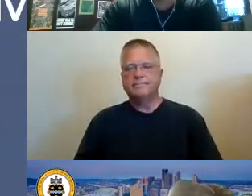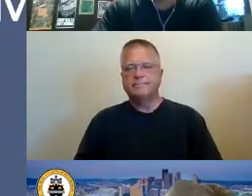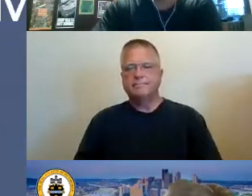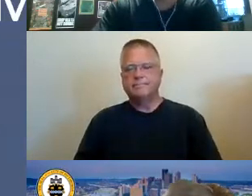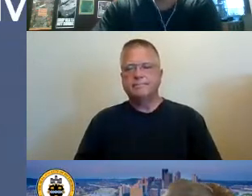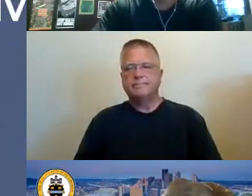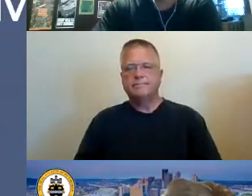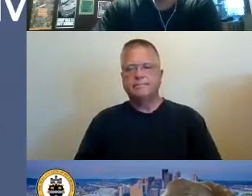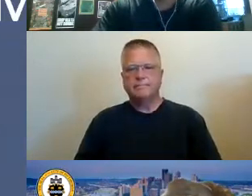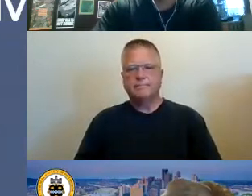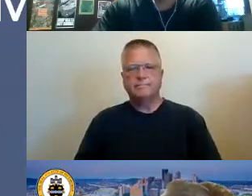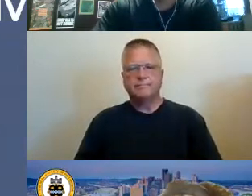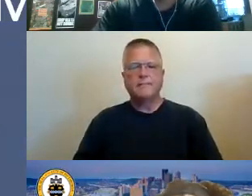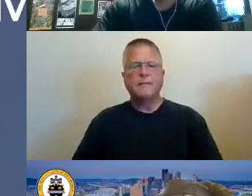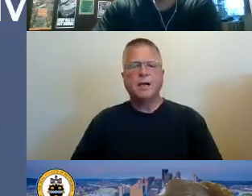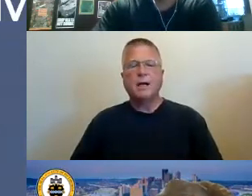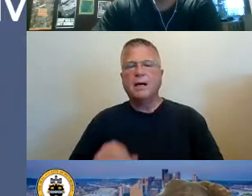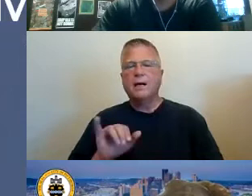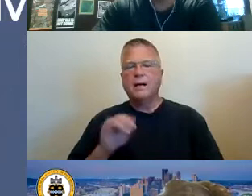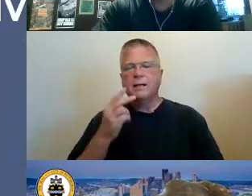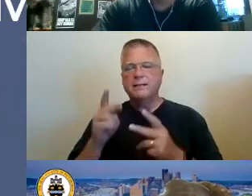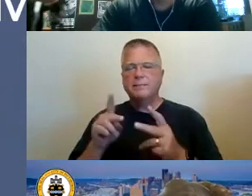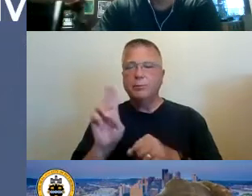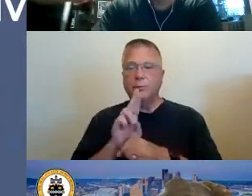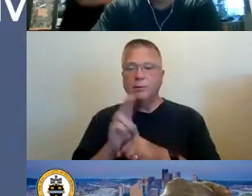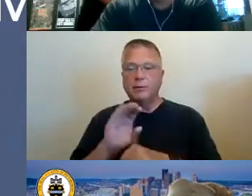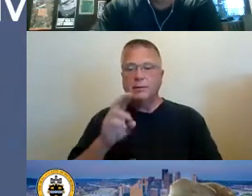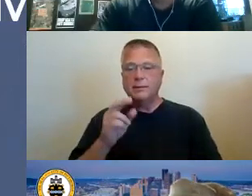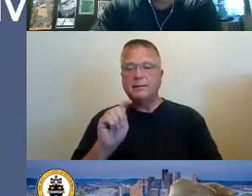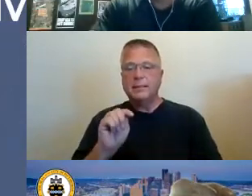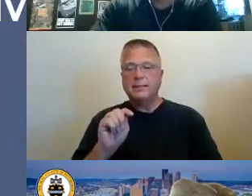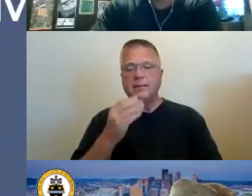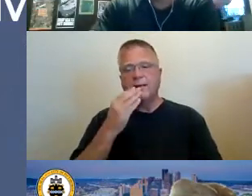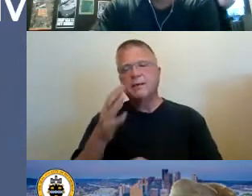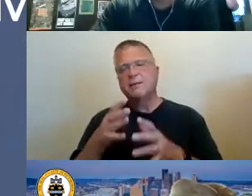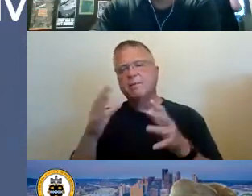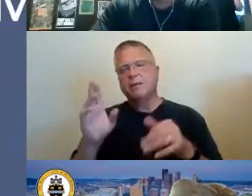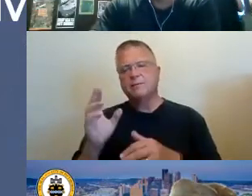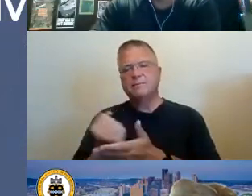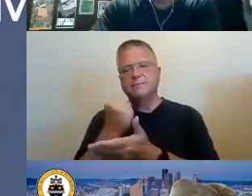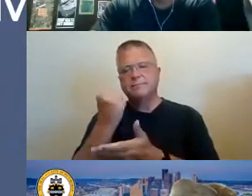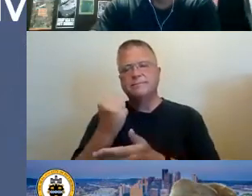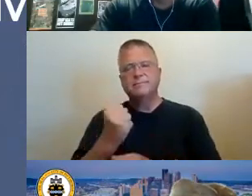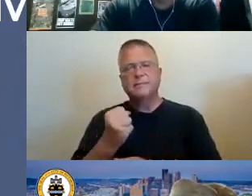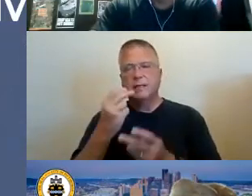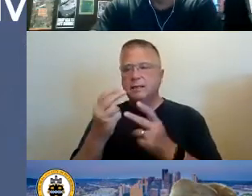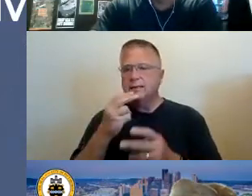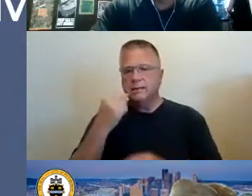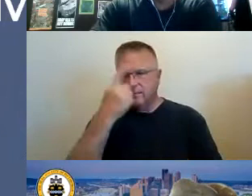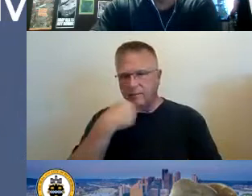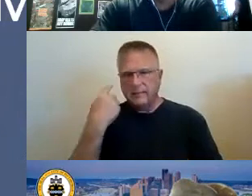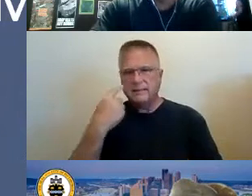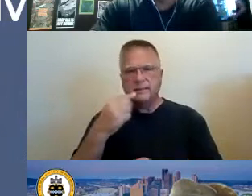I see people using the chat. Thank you so much for doing that. I see some familiar faces and new faces as